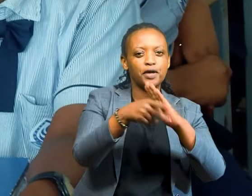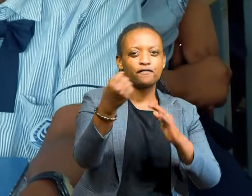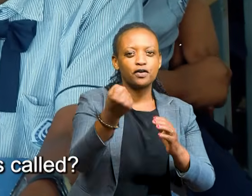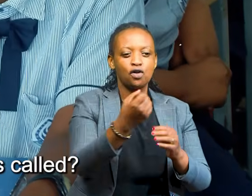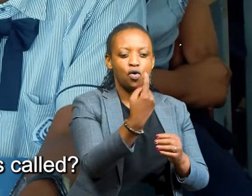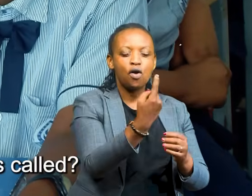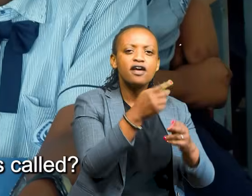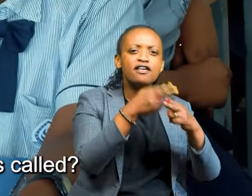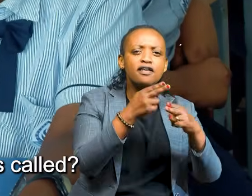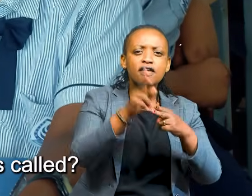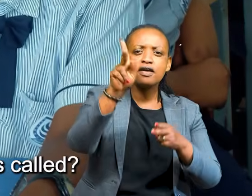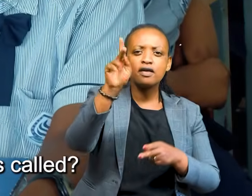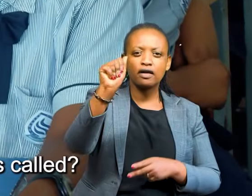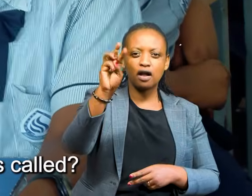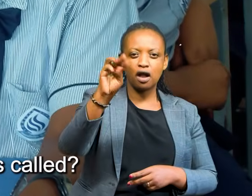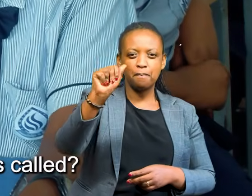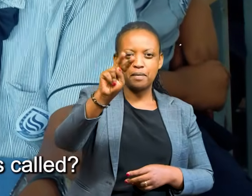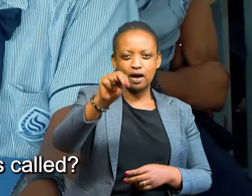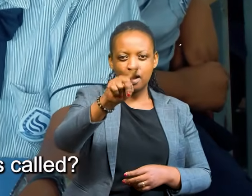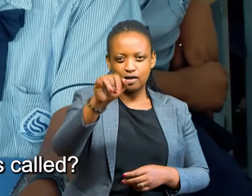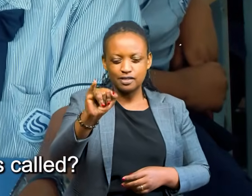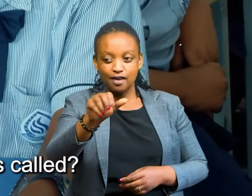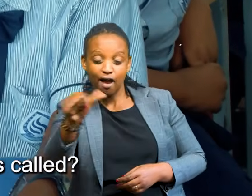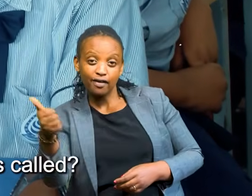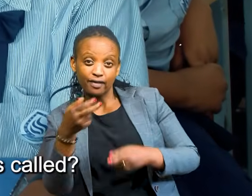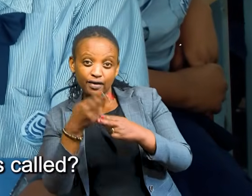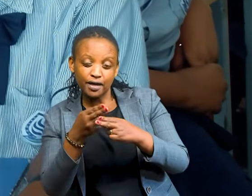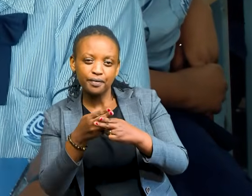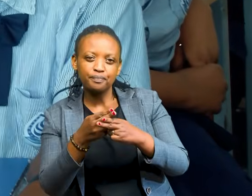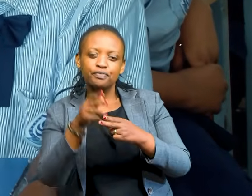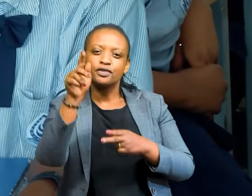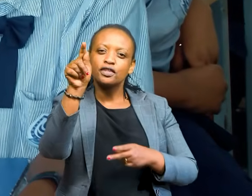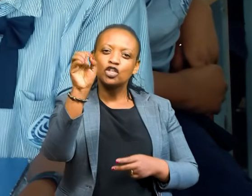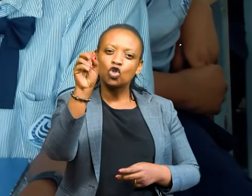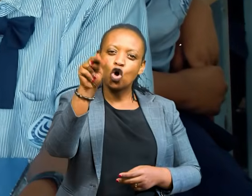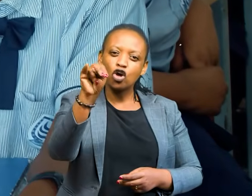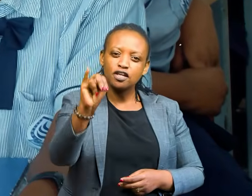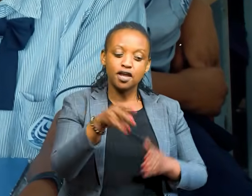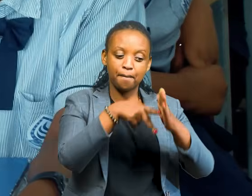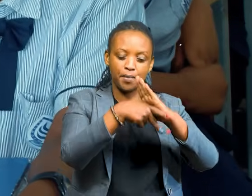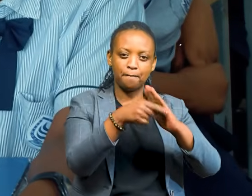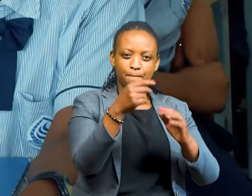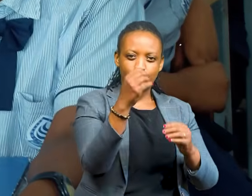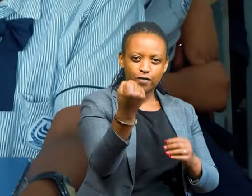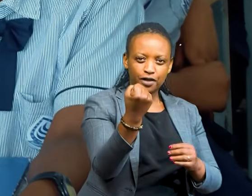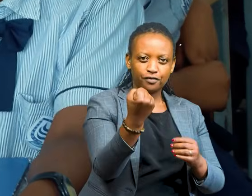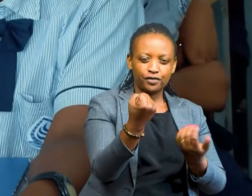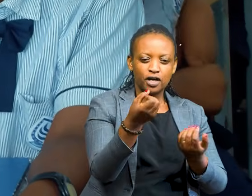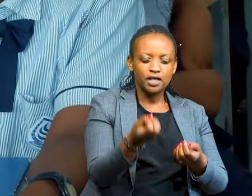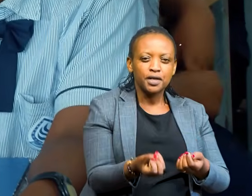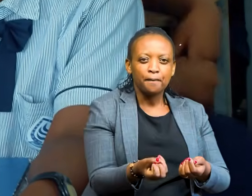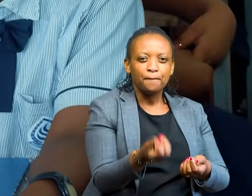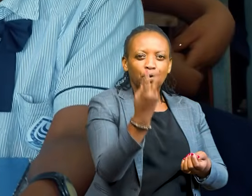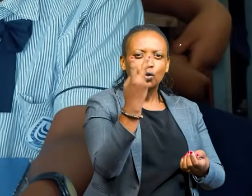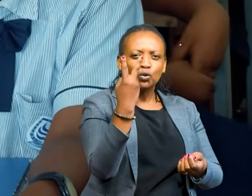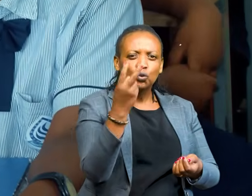Yes. One is called the Kamanzi and another one is called the in P5, where they